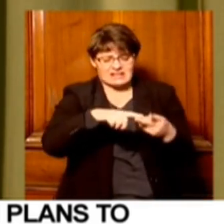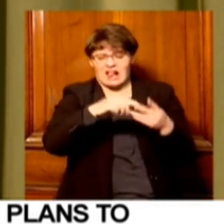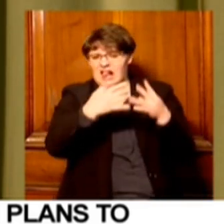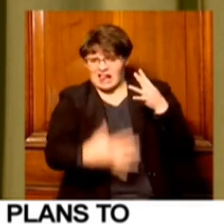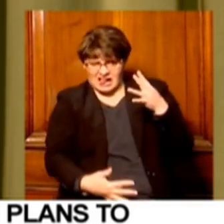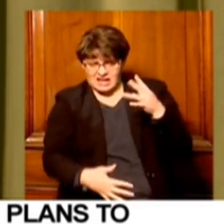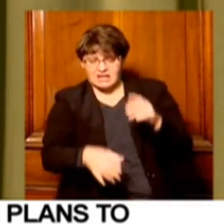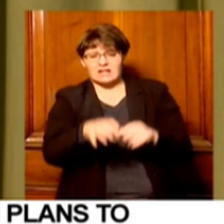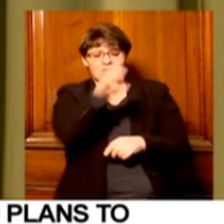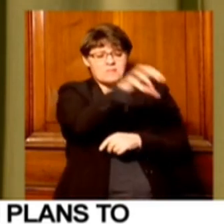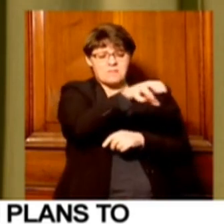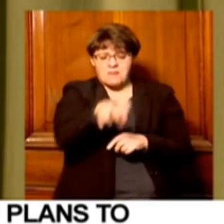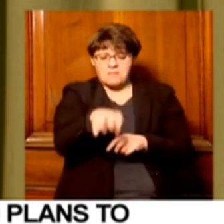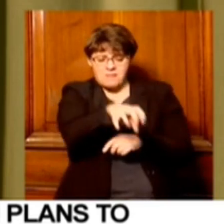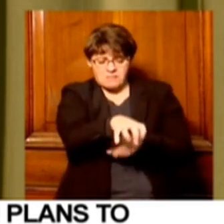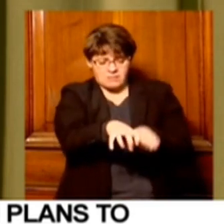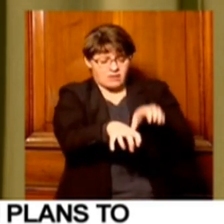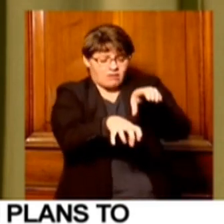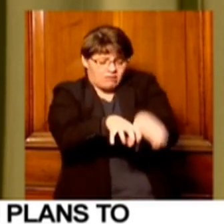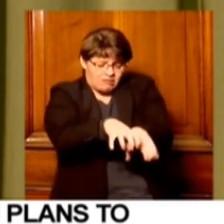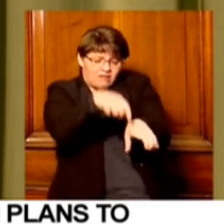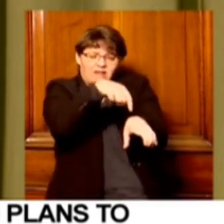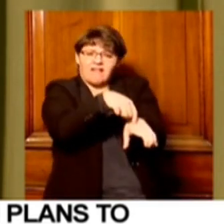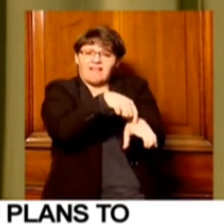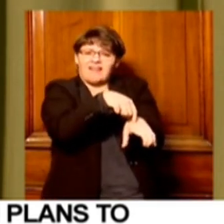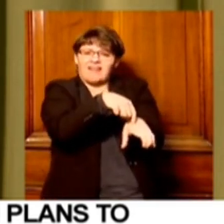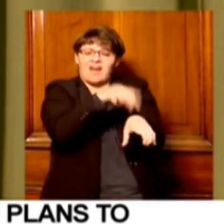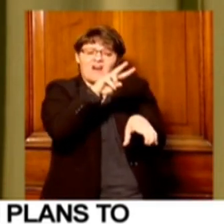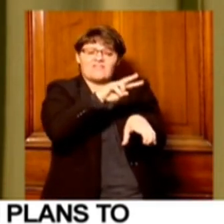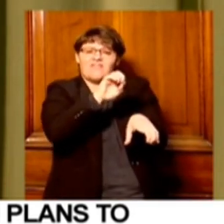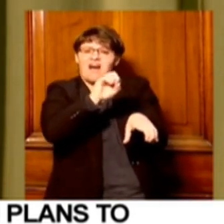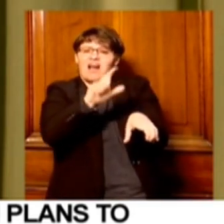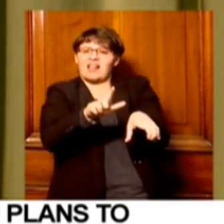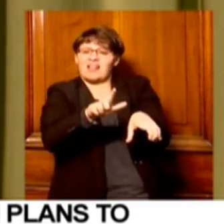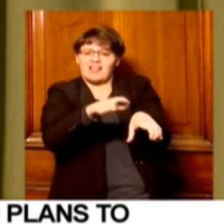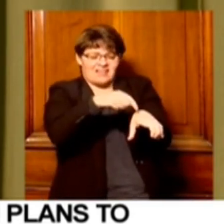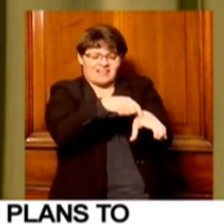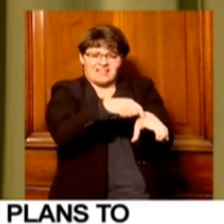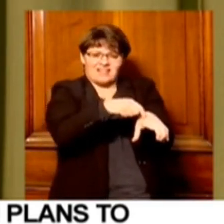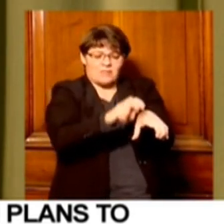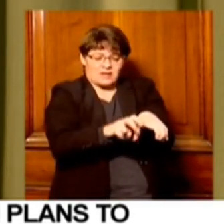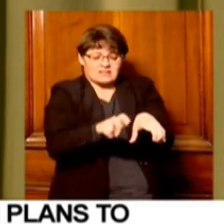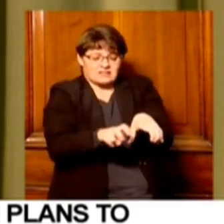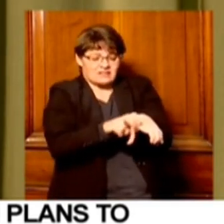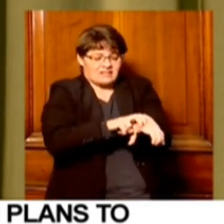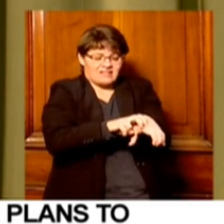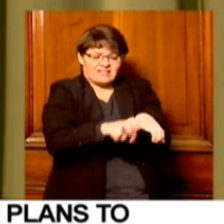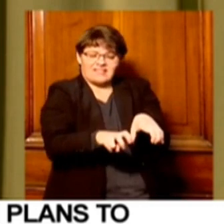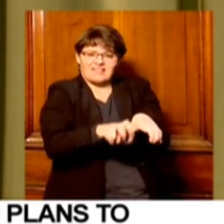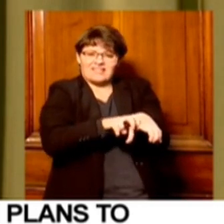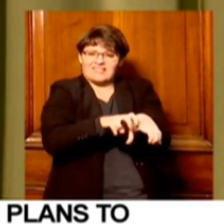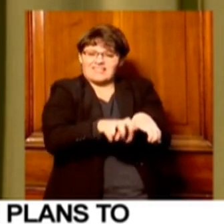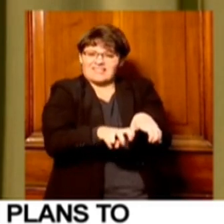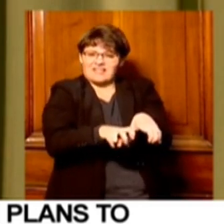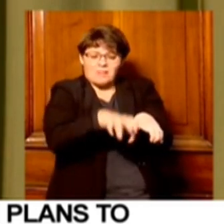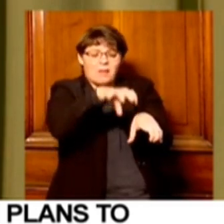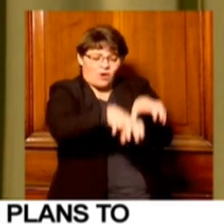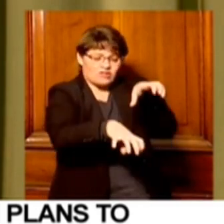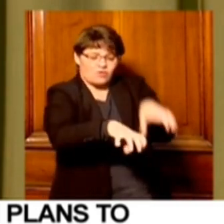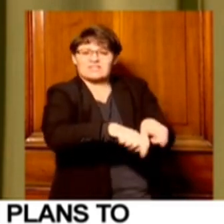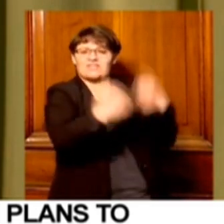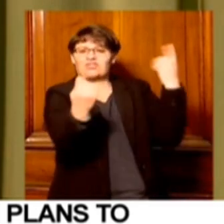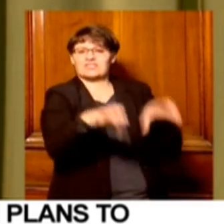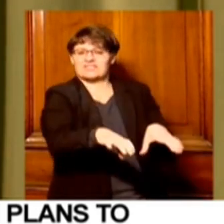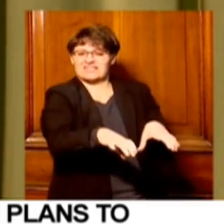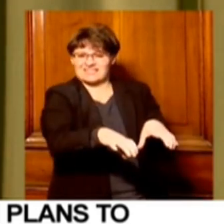on, Dennisville, who daily either go and to work in Vereeniging, which is part of